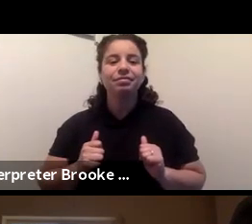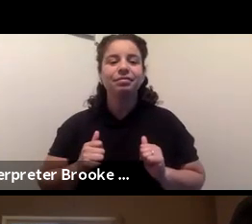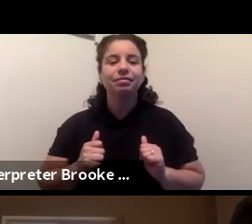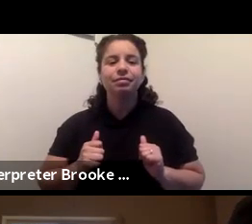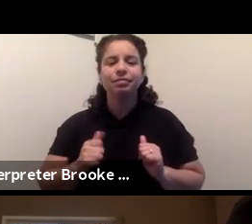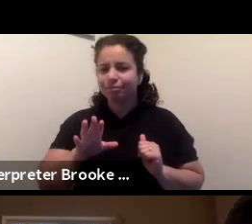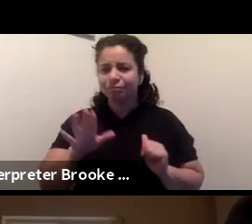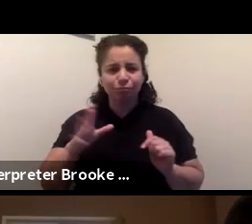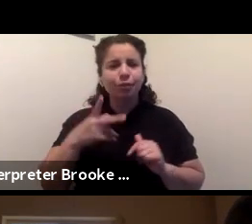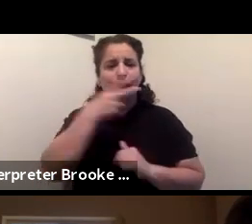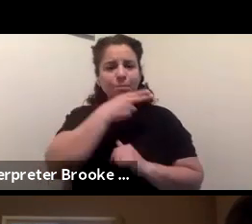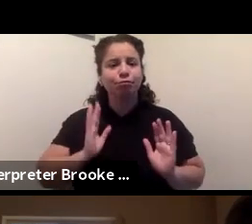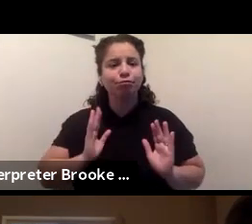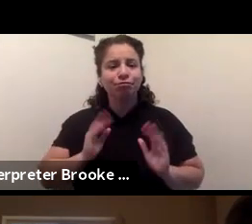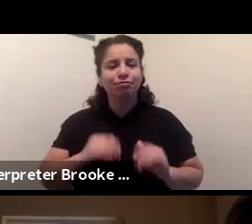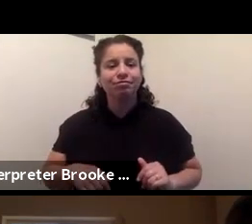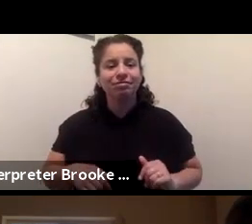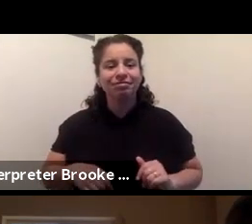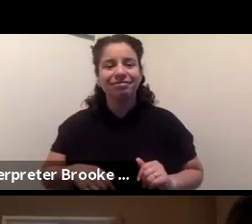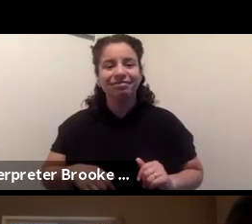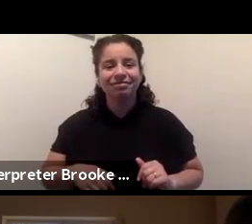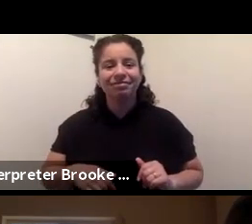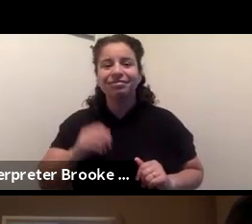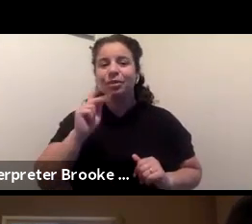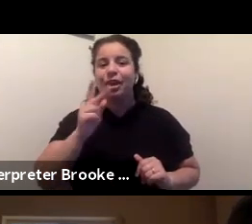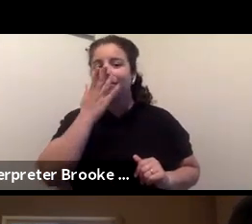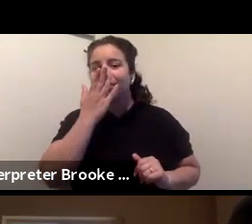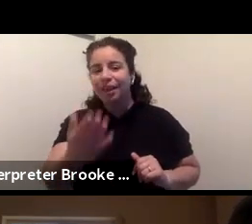I'll leave it there then. And thanks, my baby. Mia.